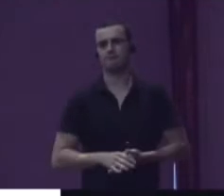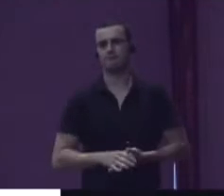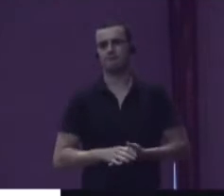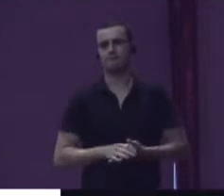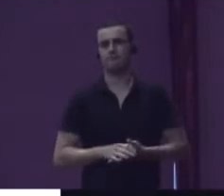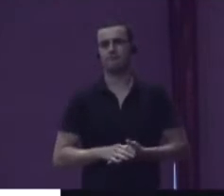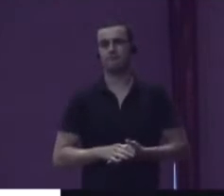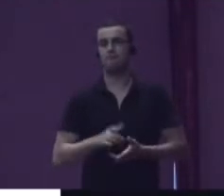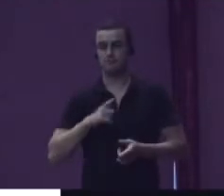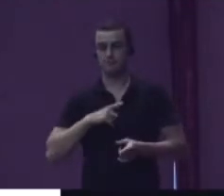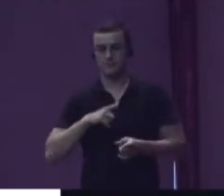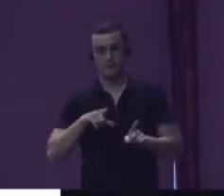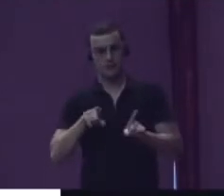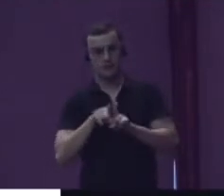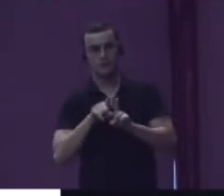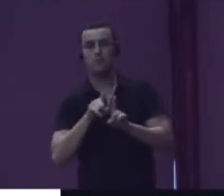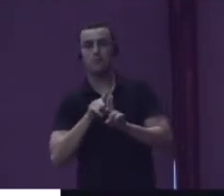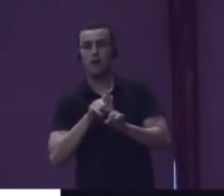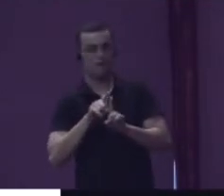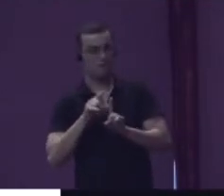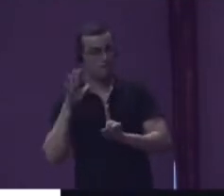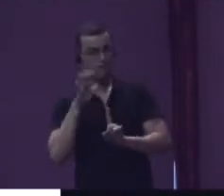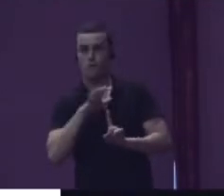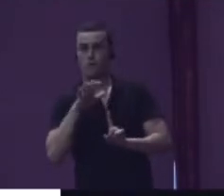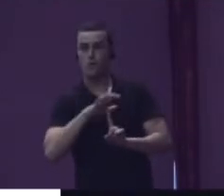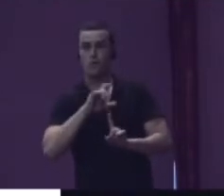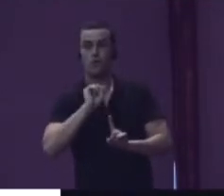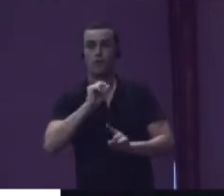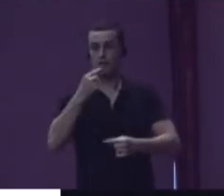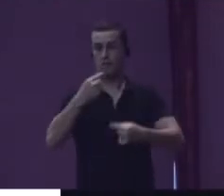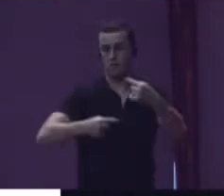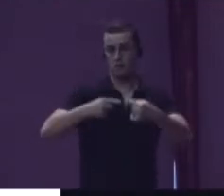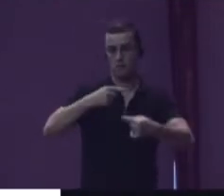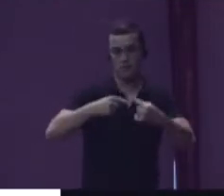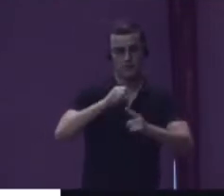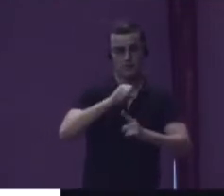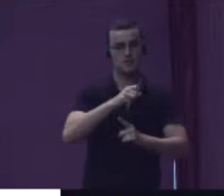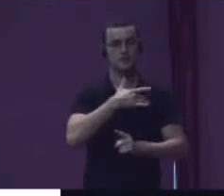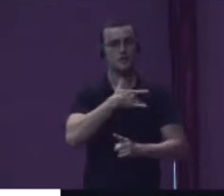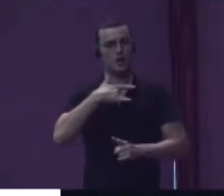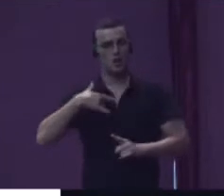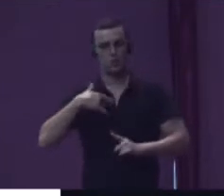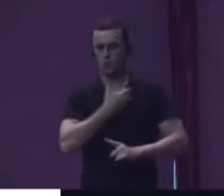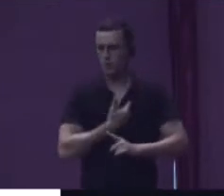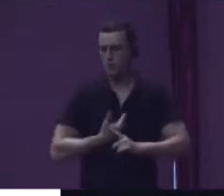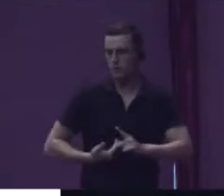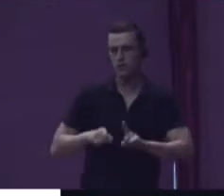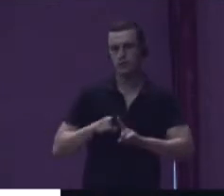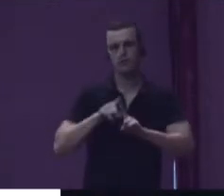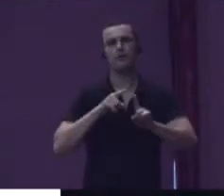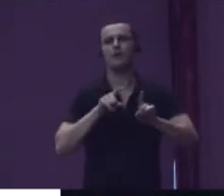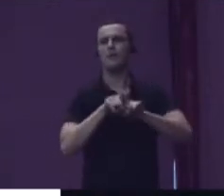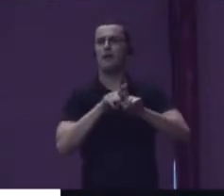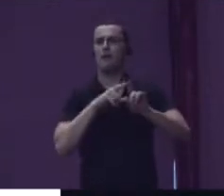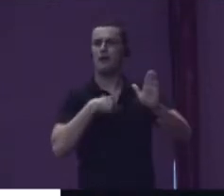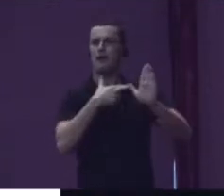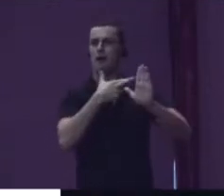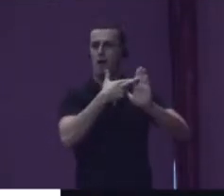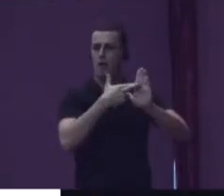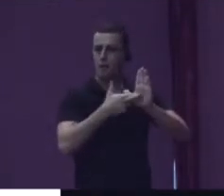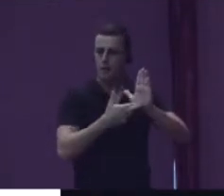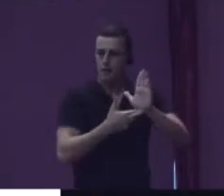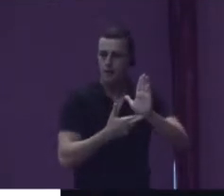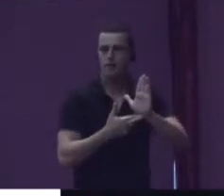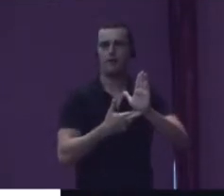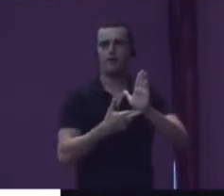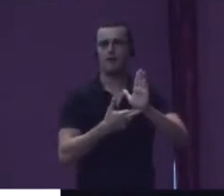government health policies and regulations, and the influence of World Health Organization's